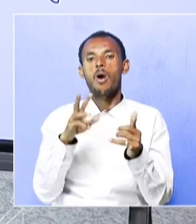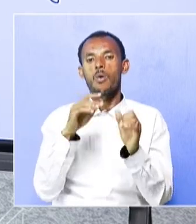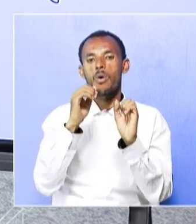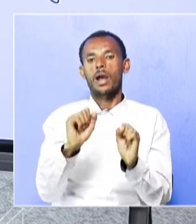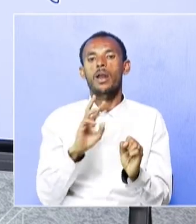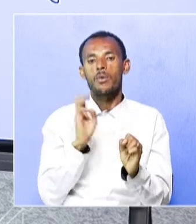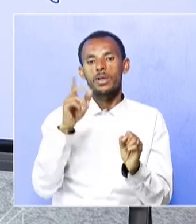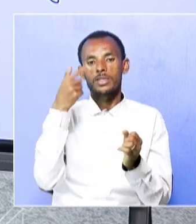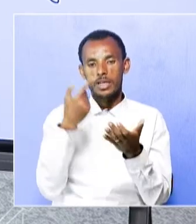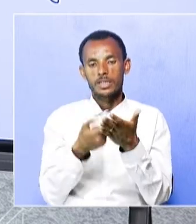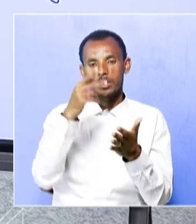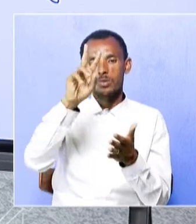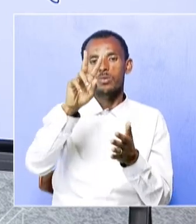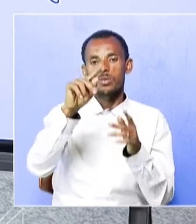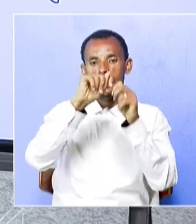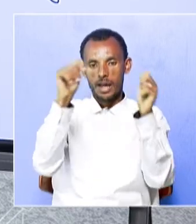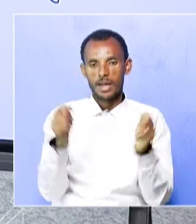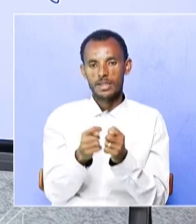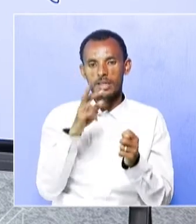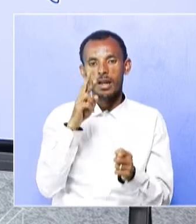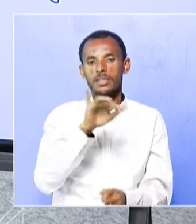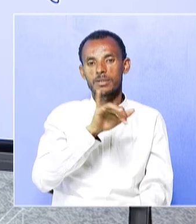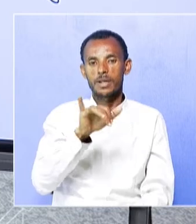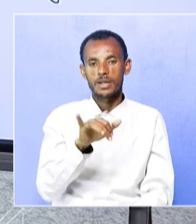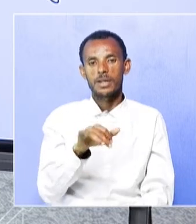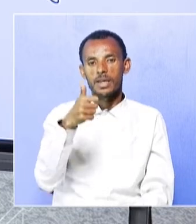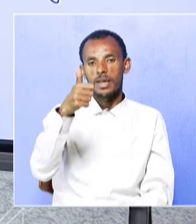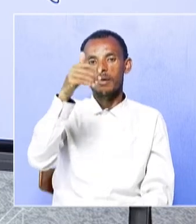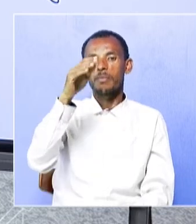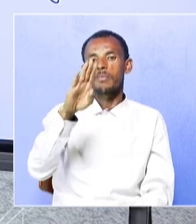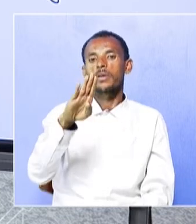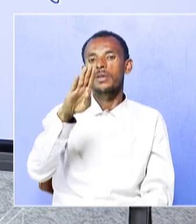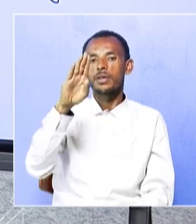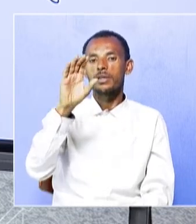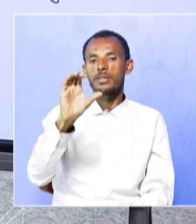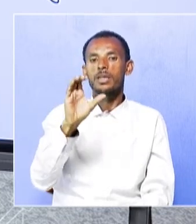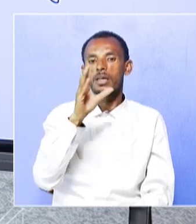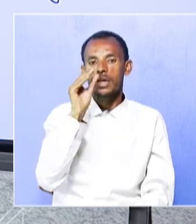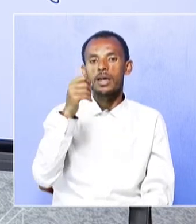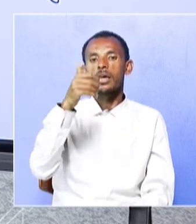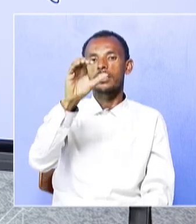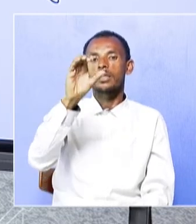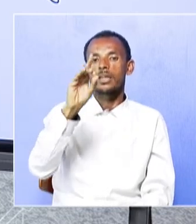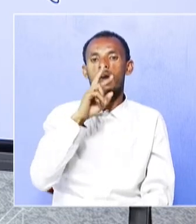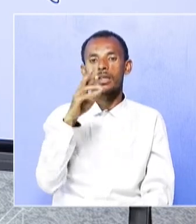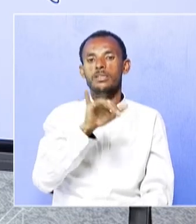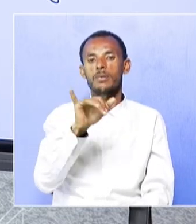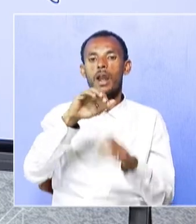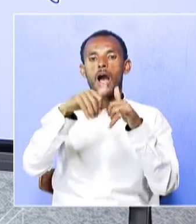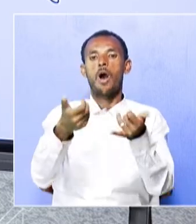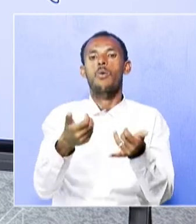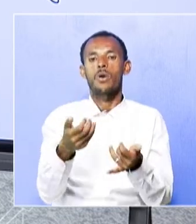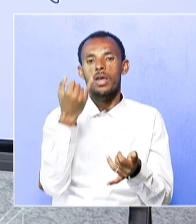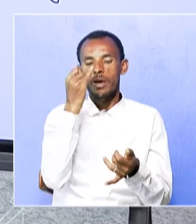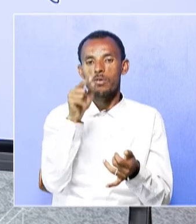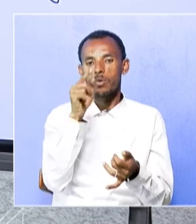two triangles are similar? ABC and ACD are similar. How?